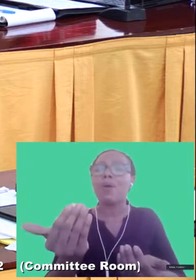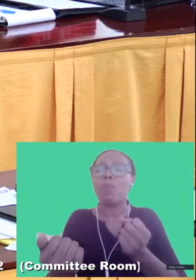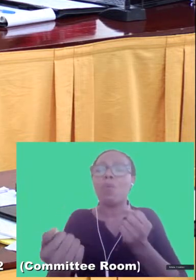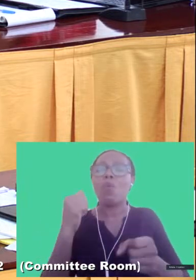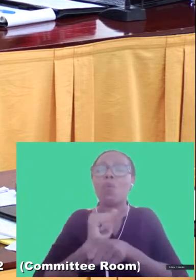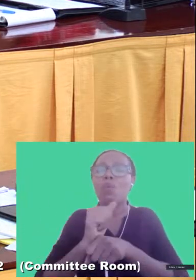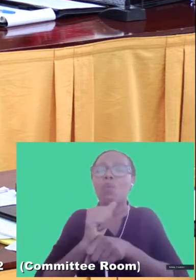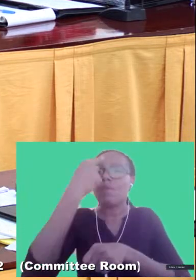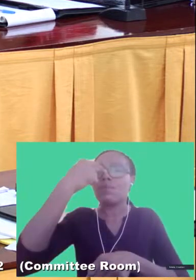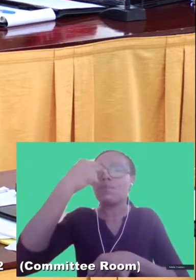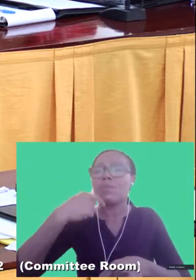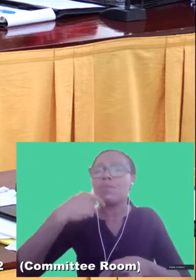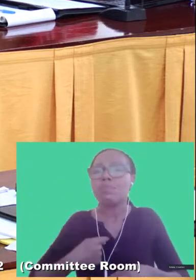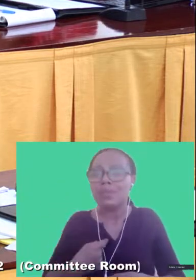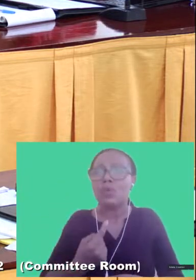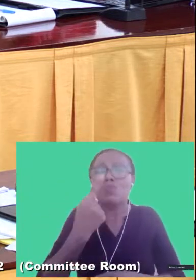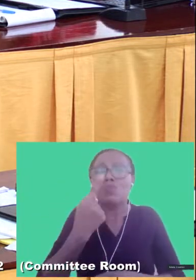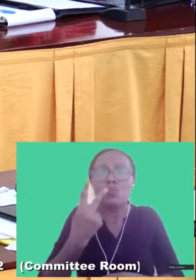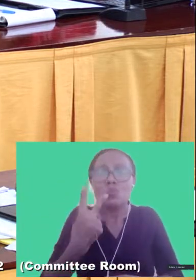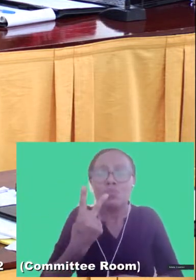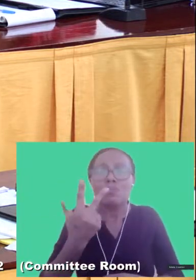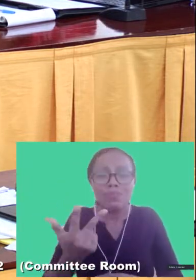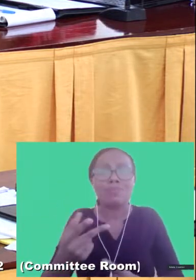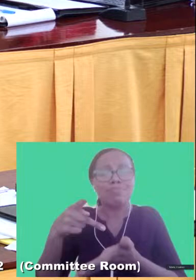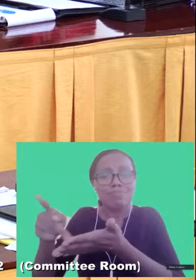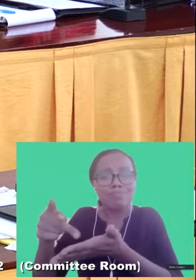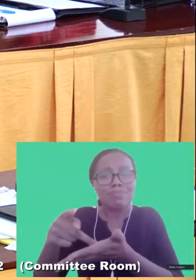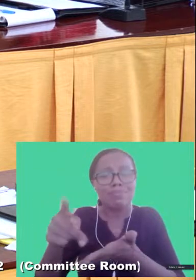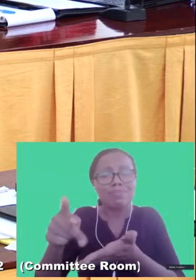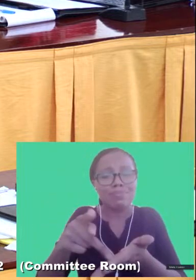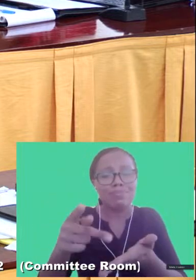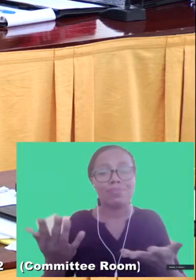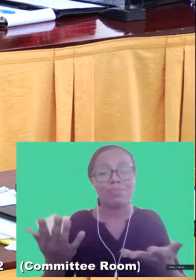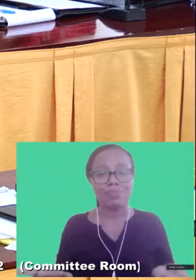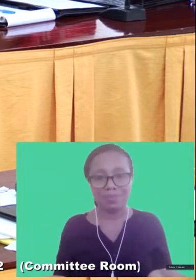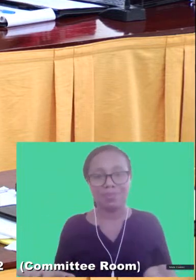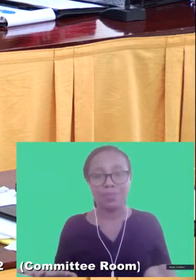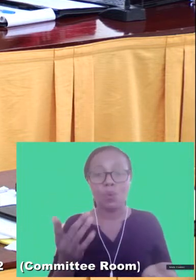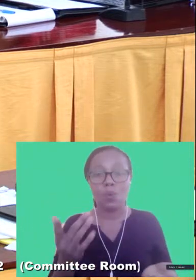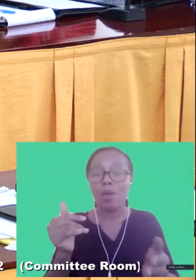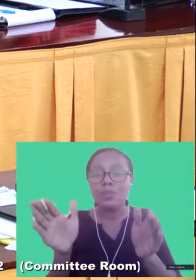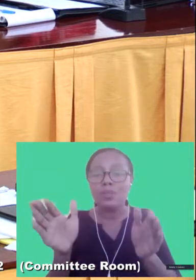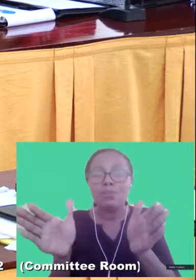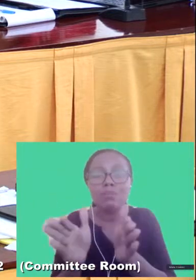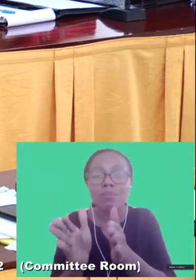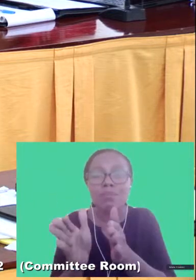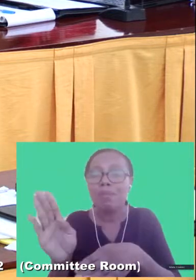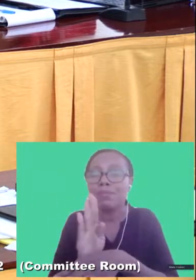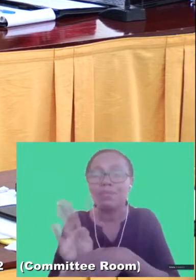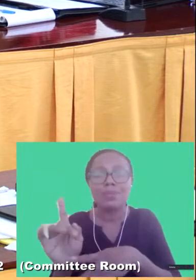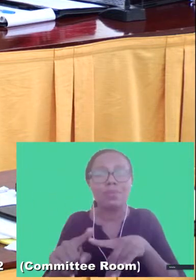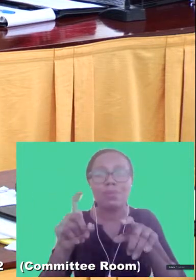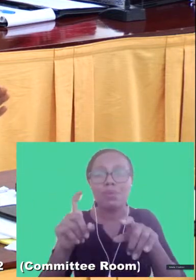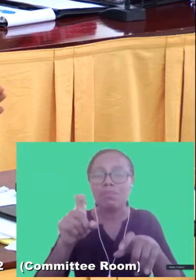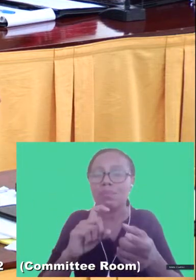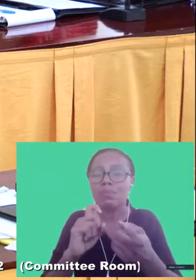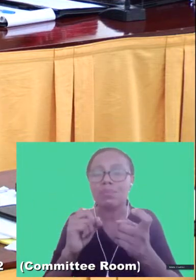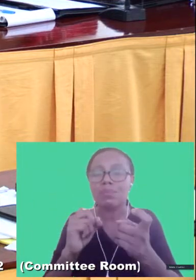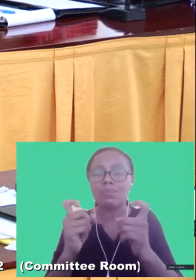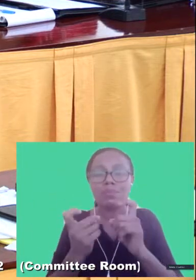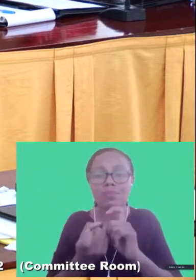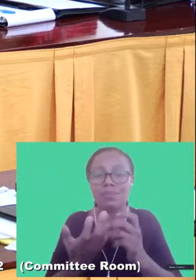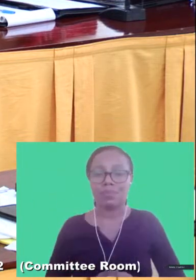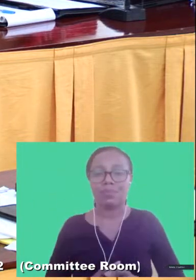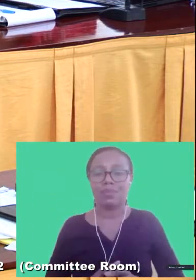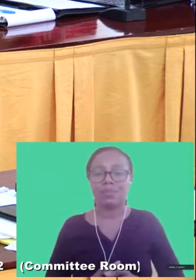correct, and must correct quickly, is this misguided perception that one cap fits all size heads. And so the